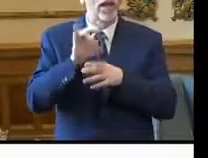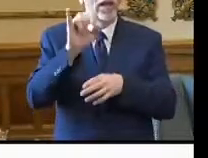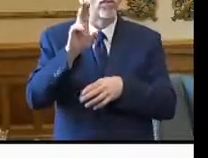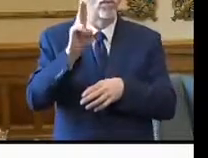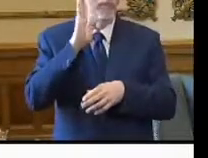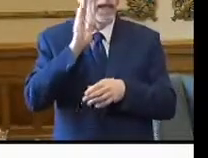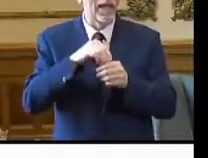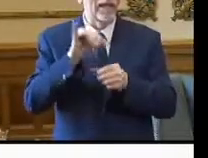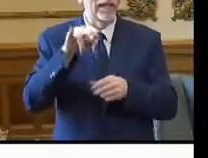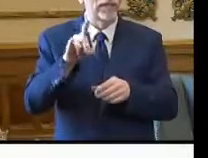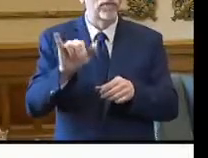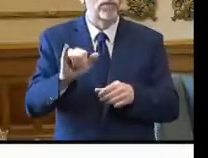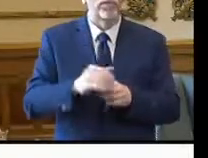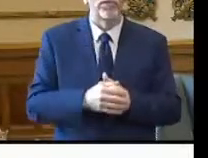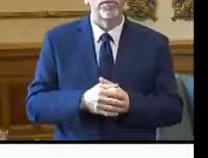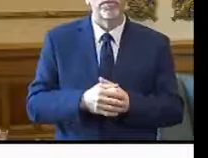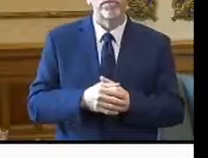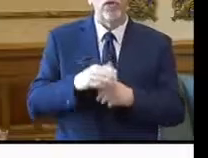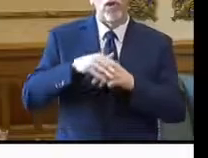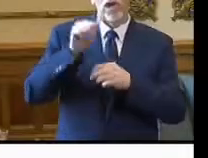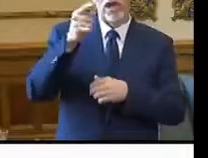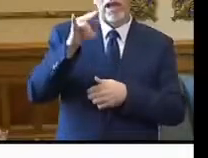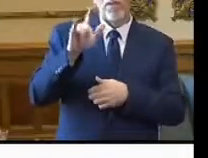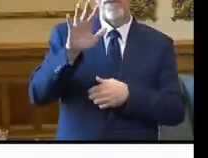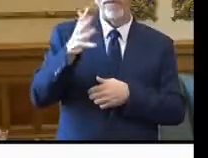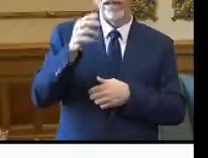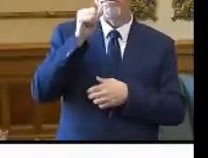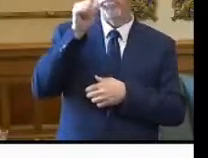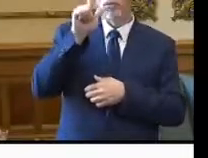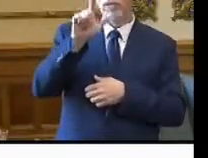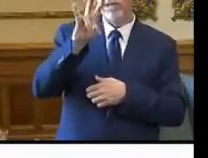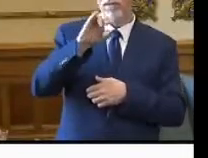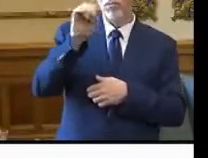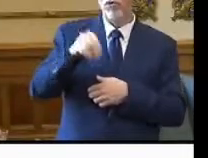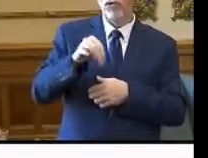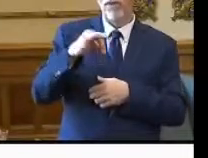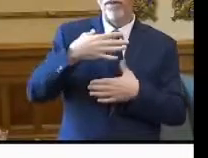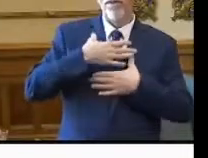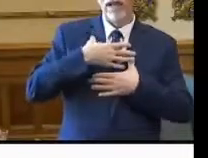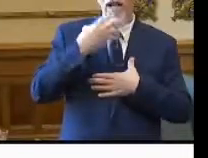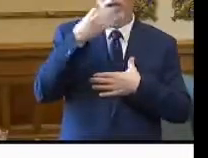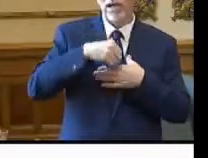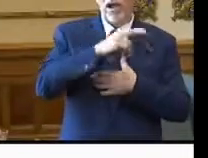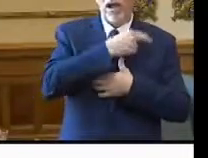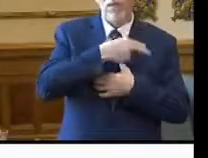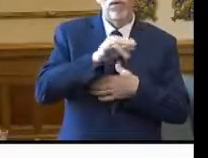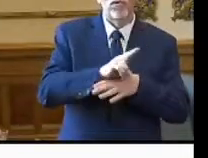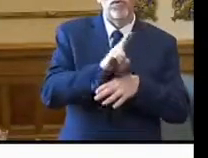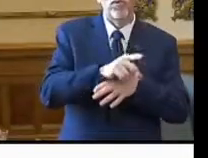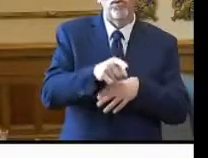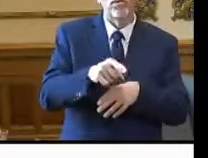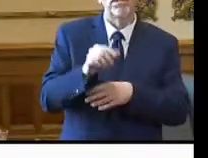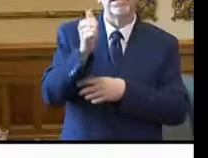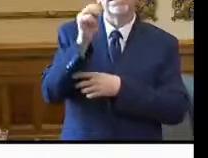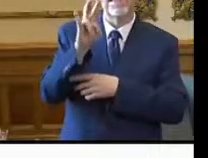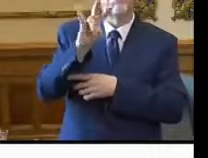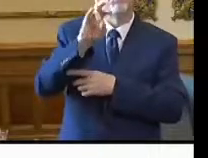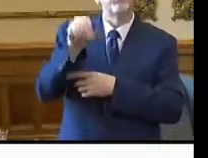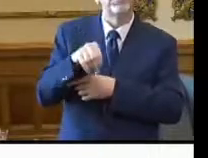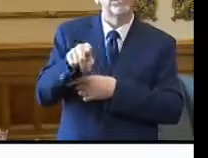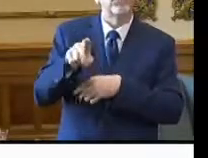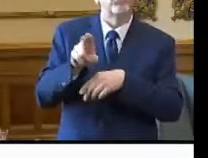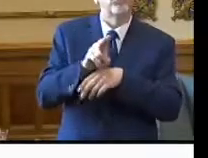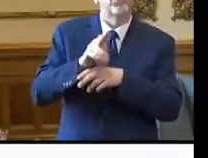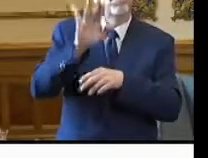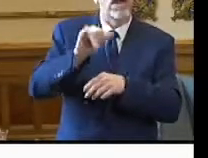state of Indiana. As of April 5th, 27% of the vents in our hospitals are in use, with 17% being used